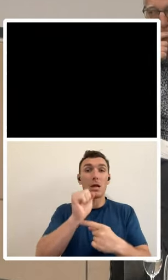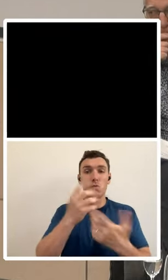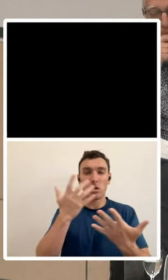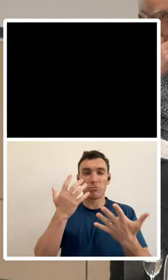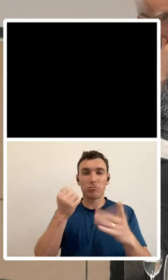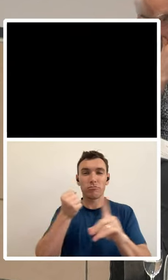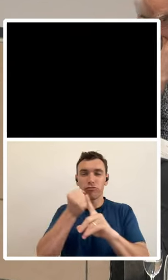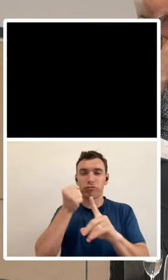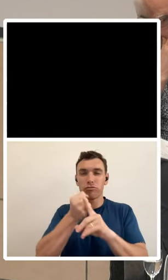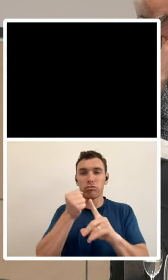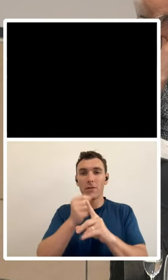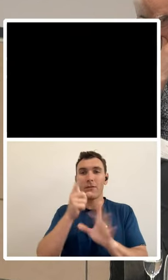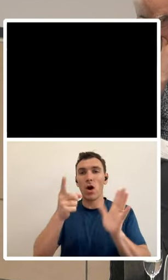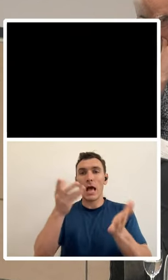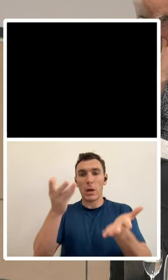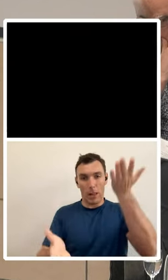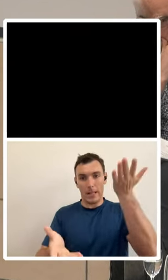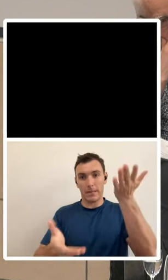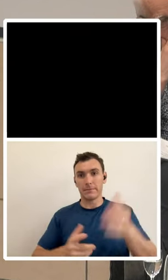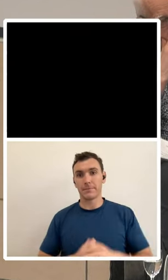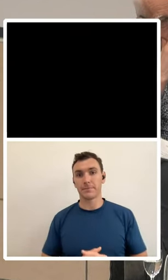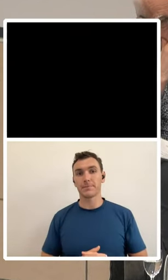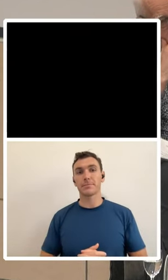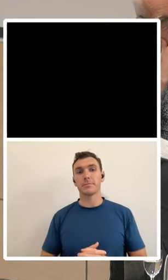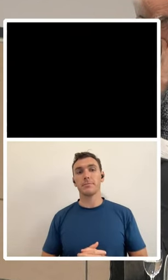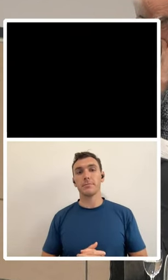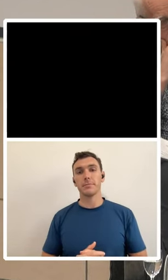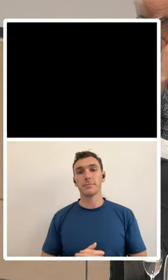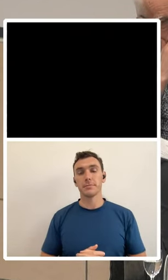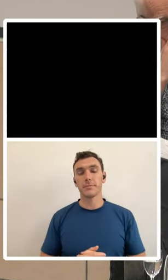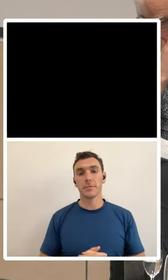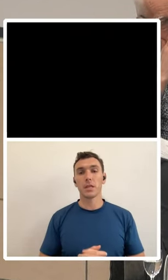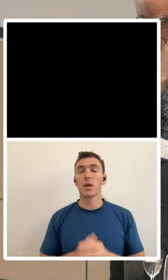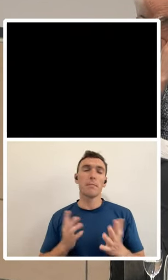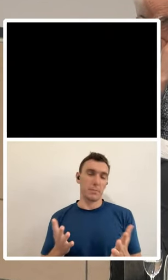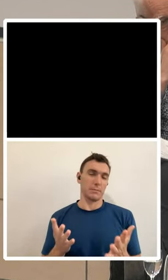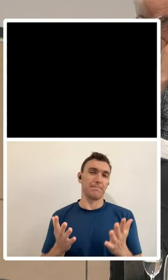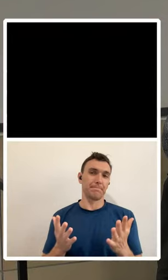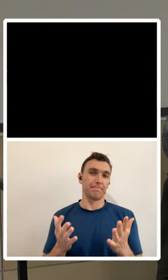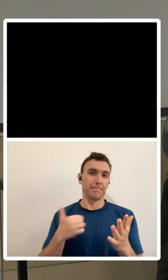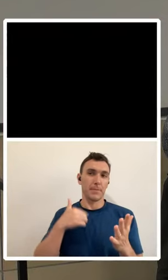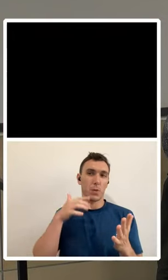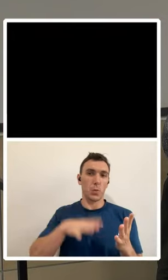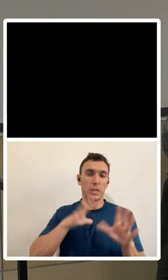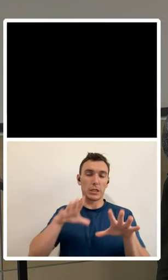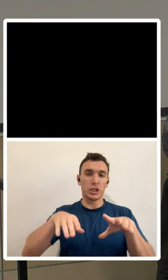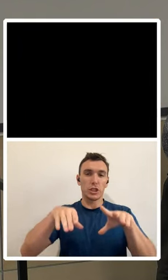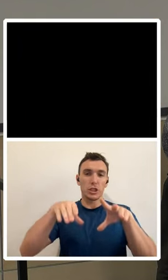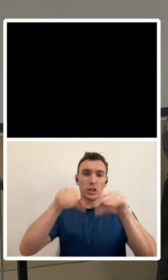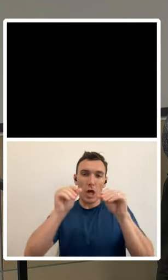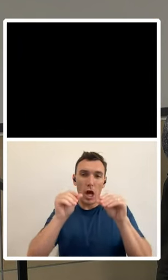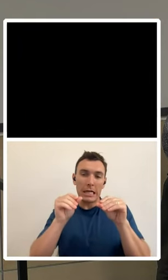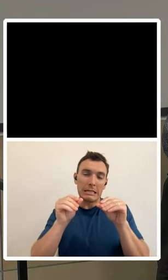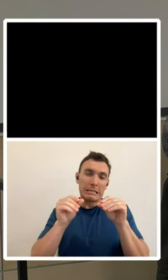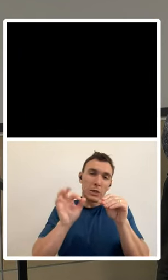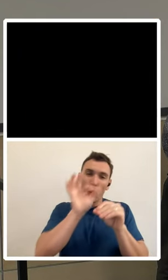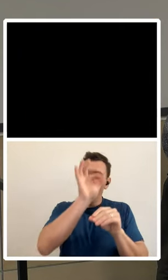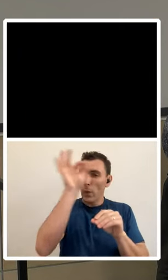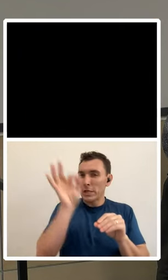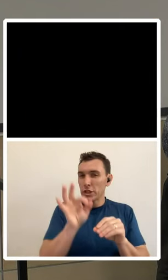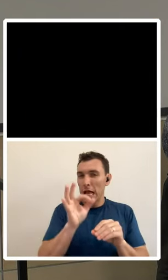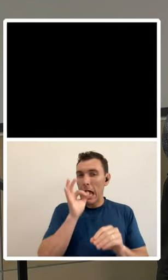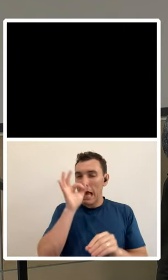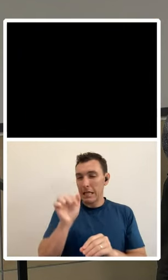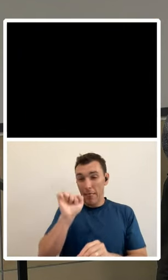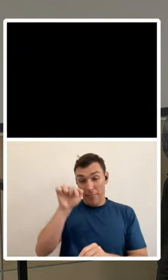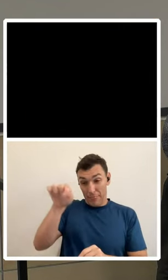wanted to start with something a bit different, which is the mood of the book and the creativity that has gone into it. If you